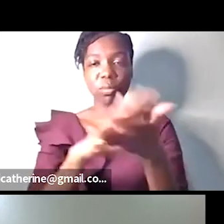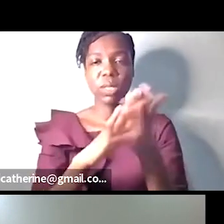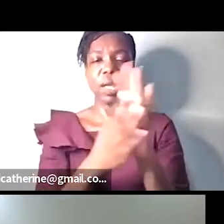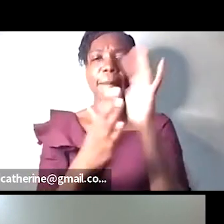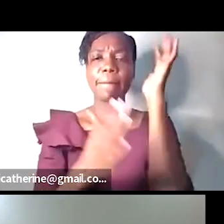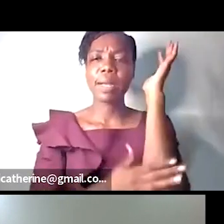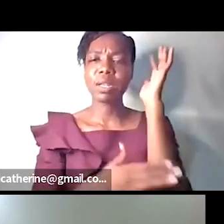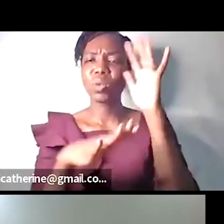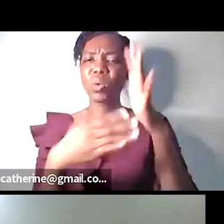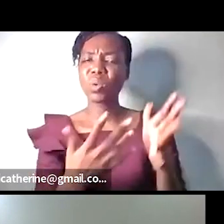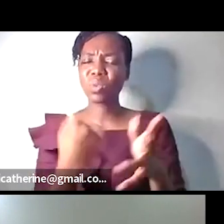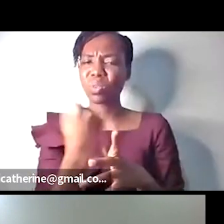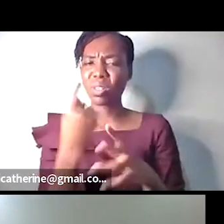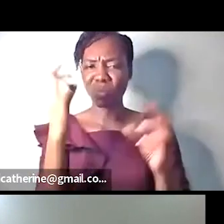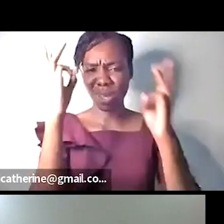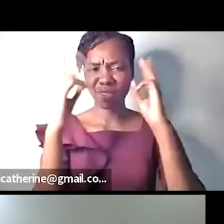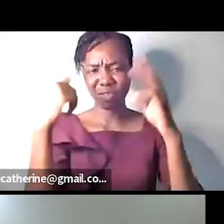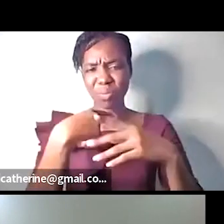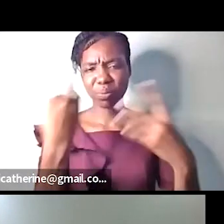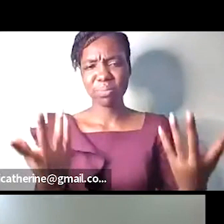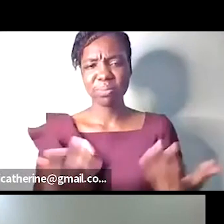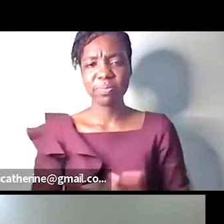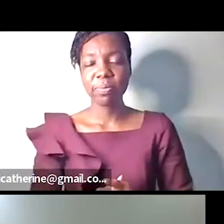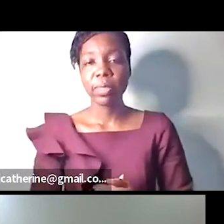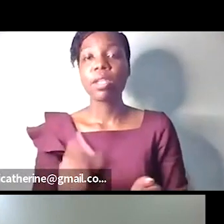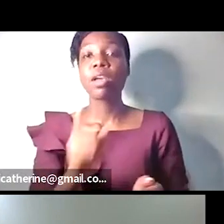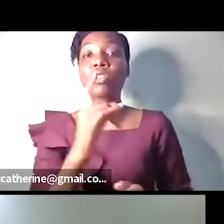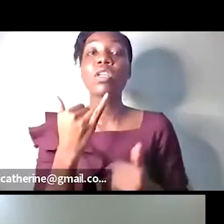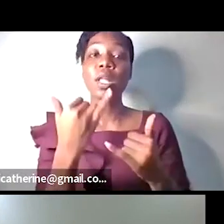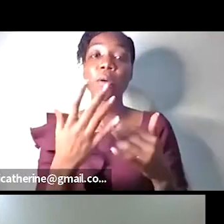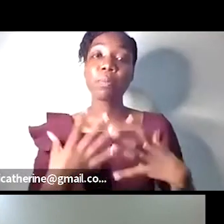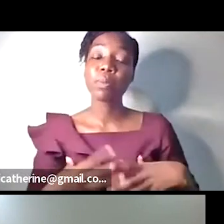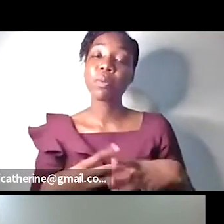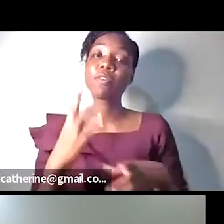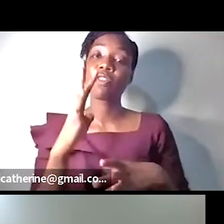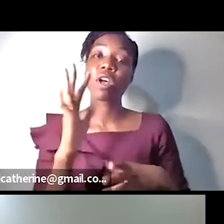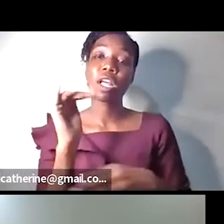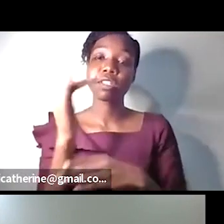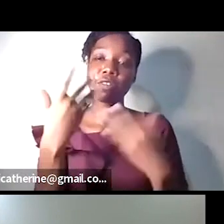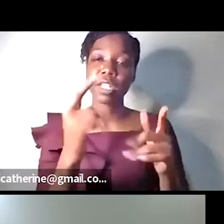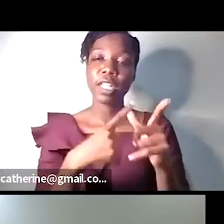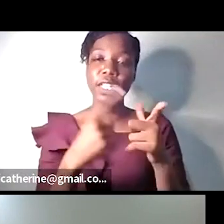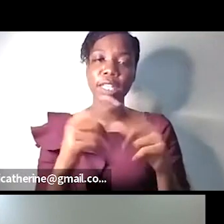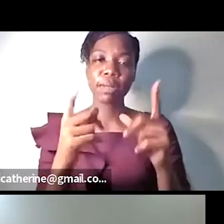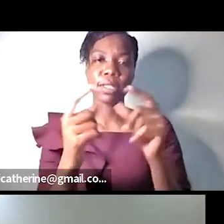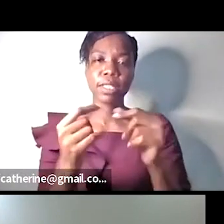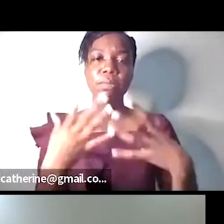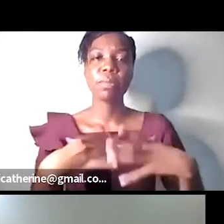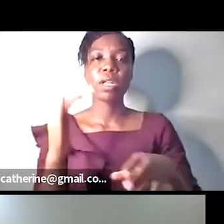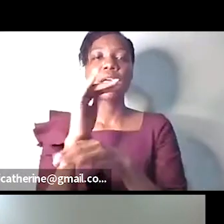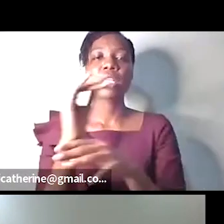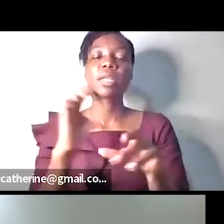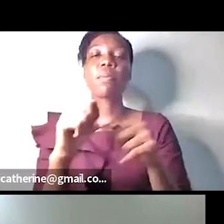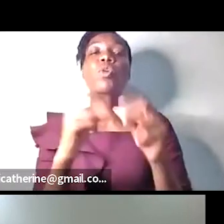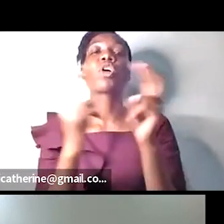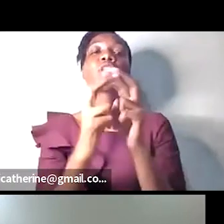syndrome? Judith, you can take that. But for now, Jennifer, 4 people have asked, oh yeah, and there's also on the chat people asking for your contacts. But before we get